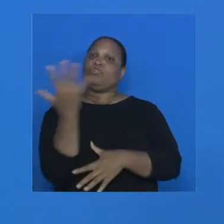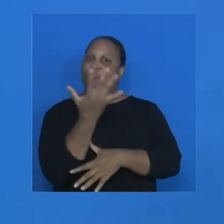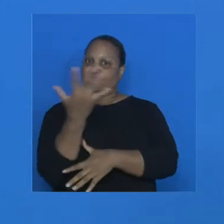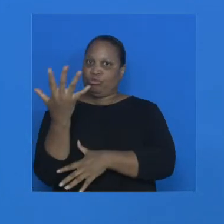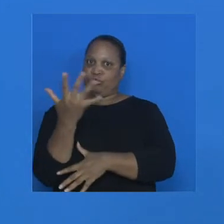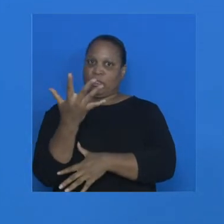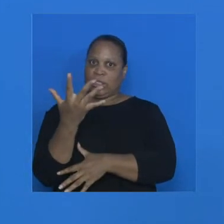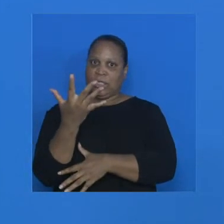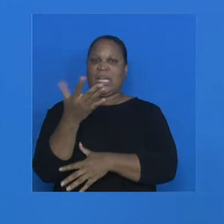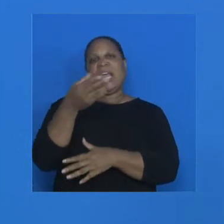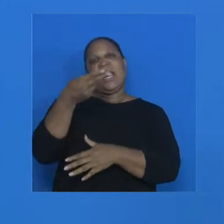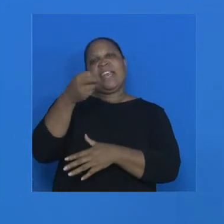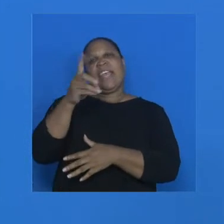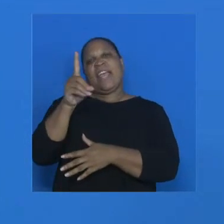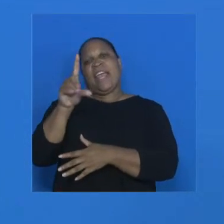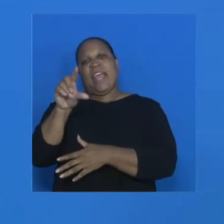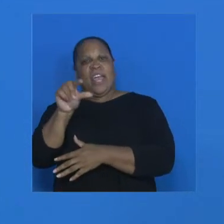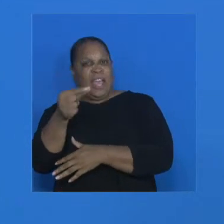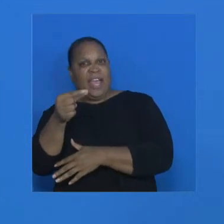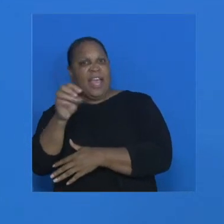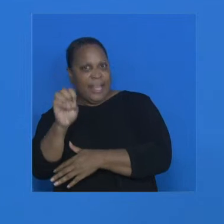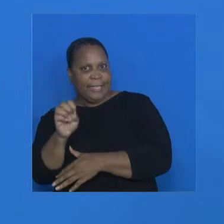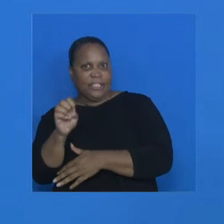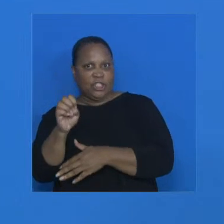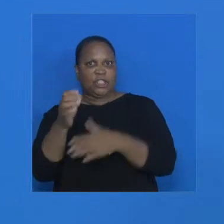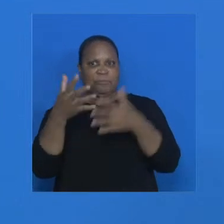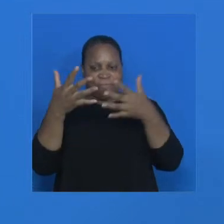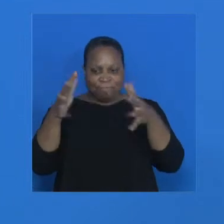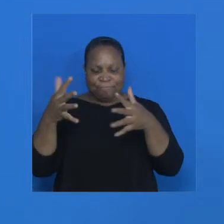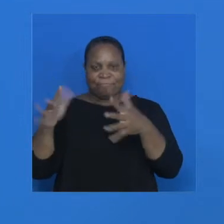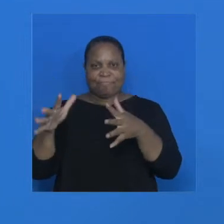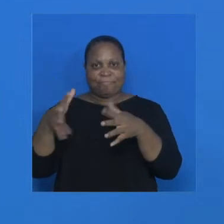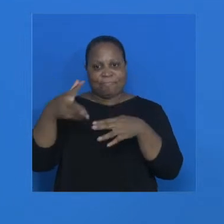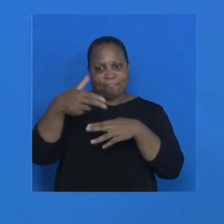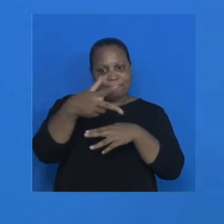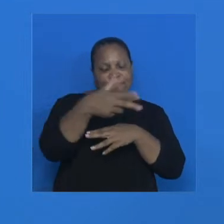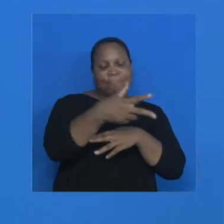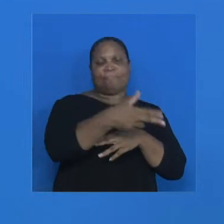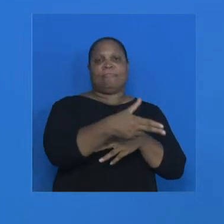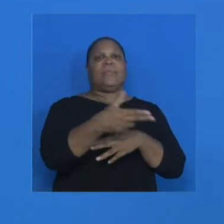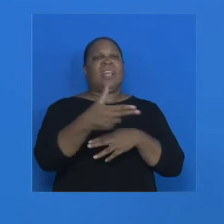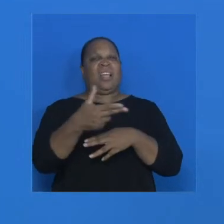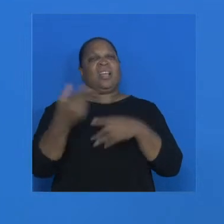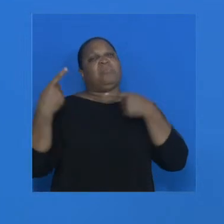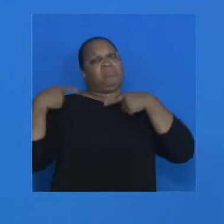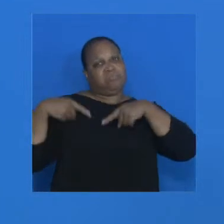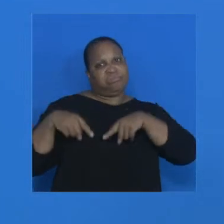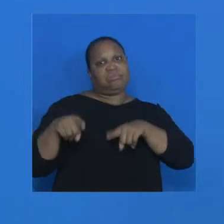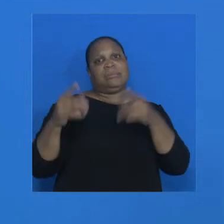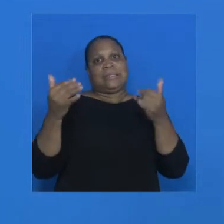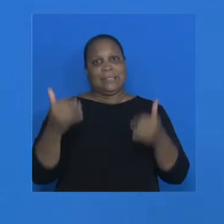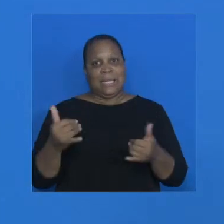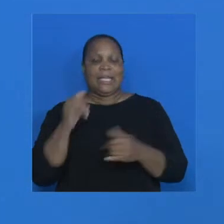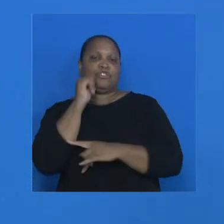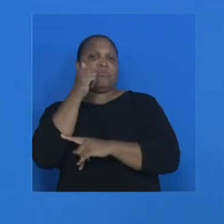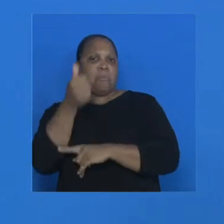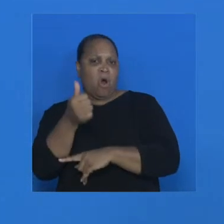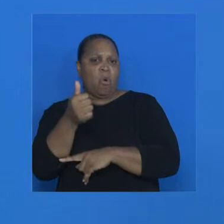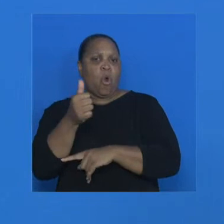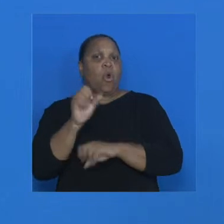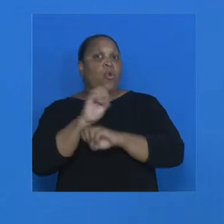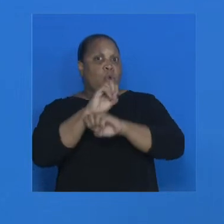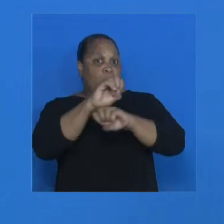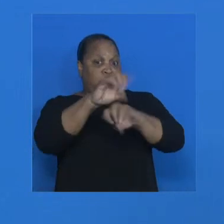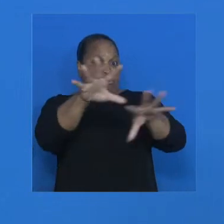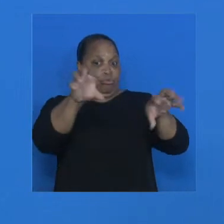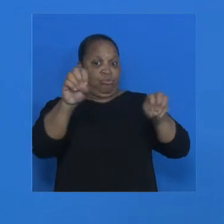and hedge clearance, and the Ministry of Public Works is working over the course of the day and tomorrow to clear any